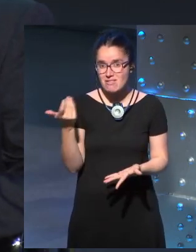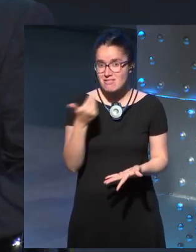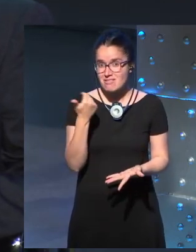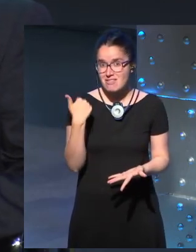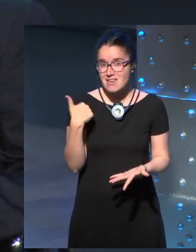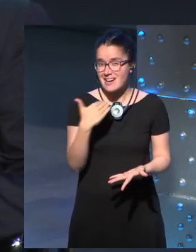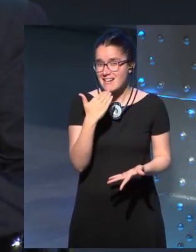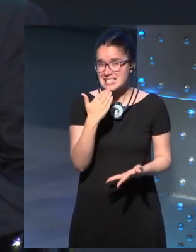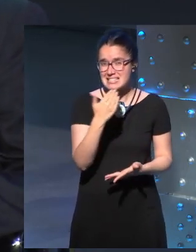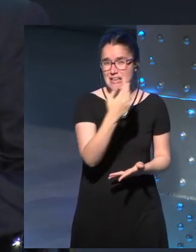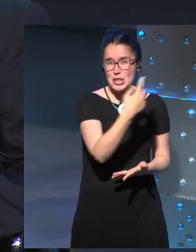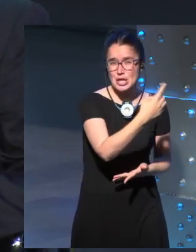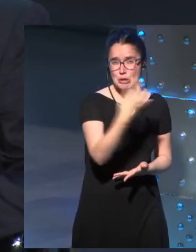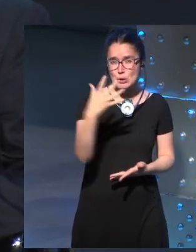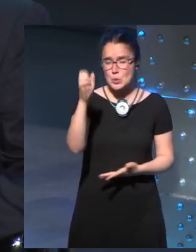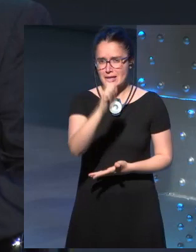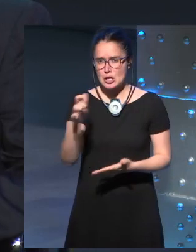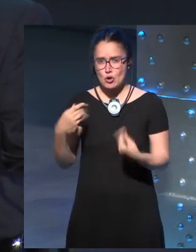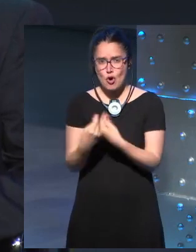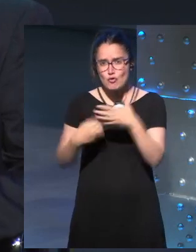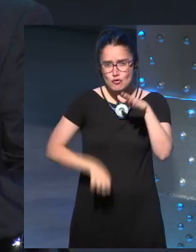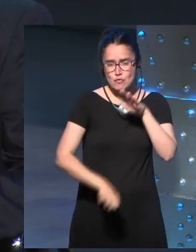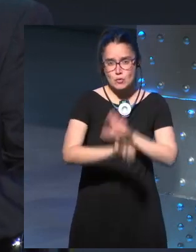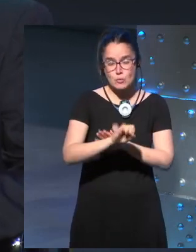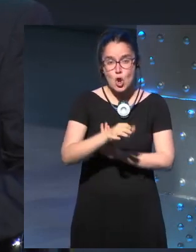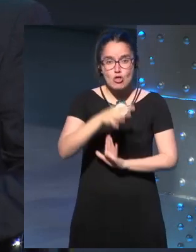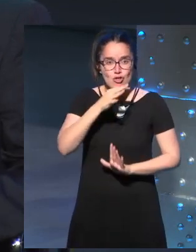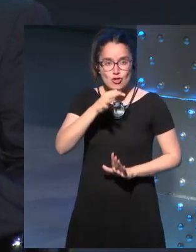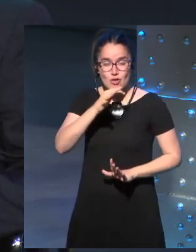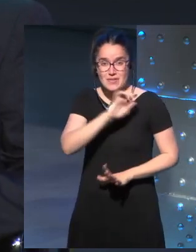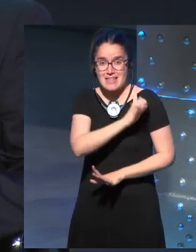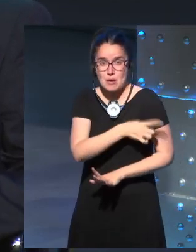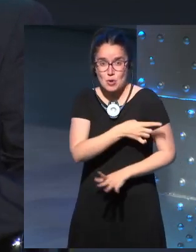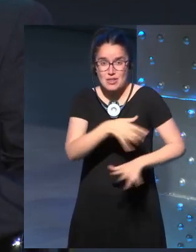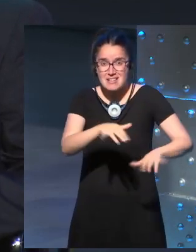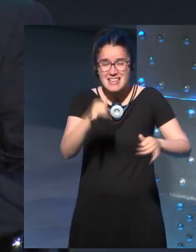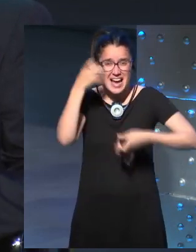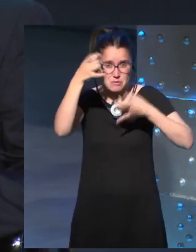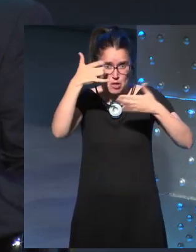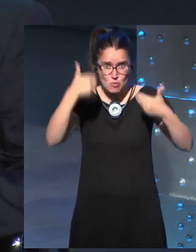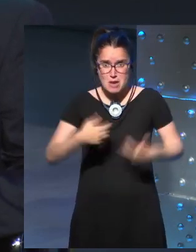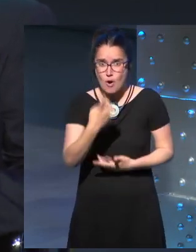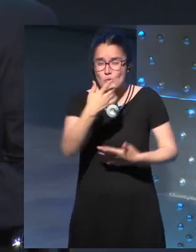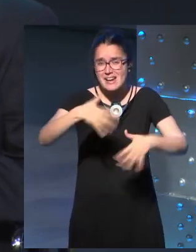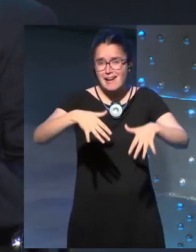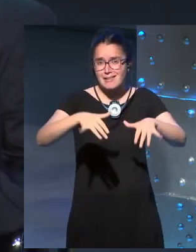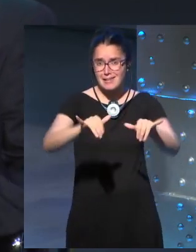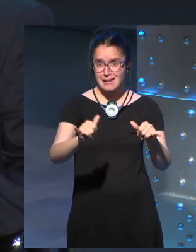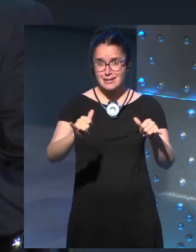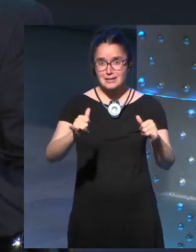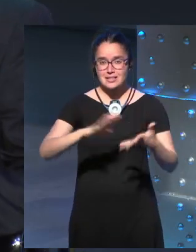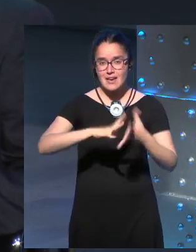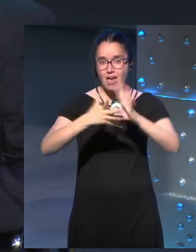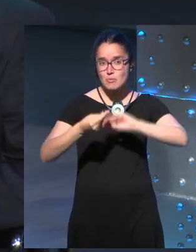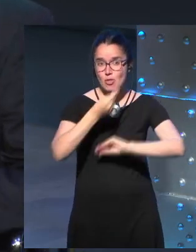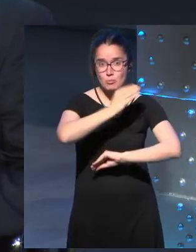21st century. We've been playing football for almost 150 years, and I haven't seen any sport or any human activity